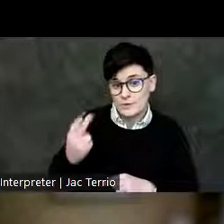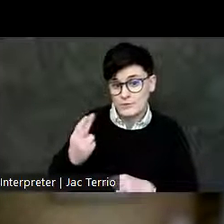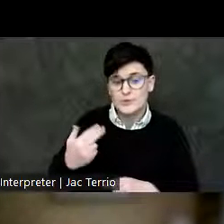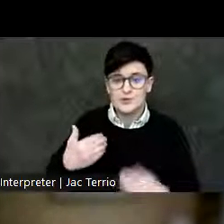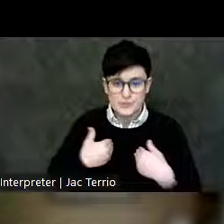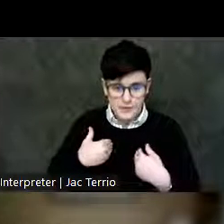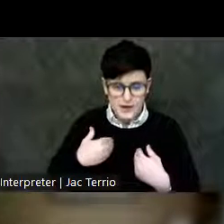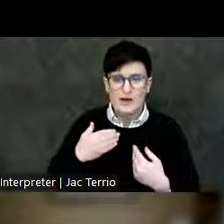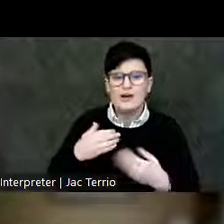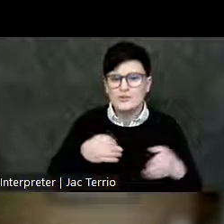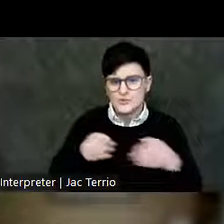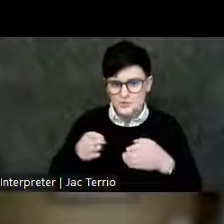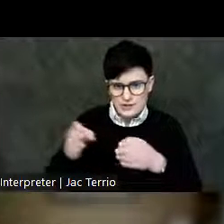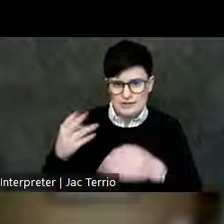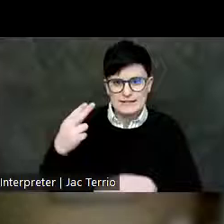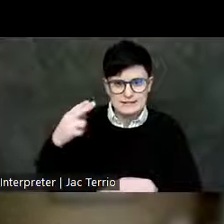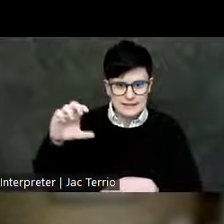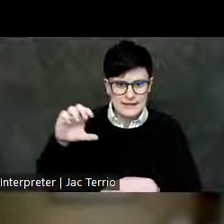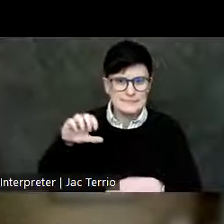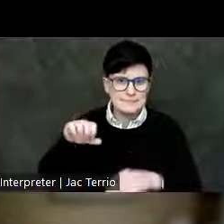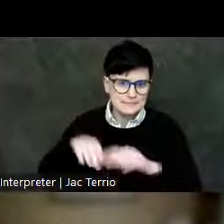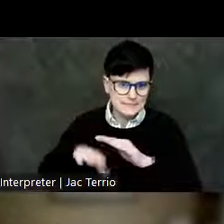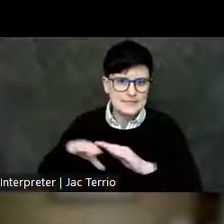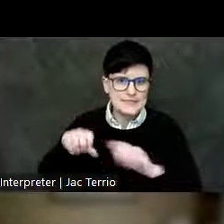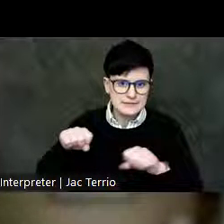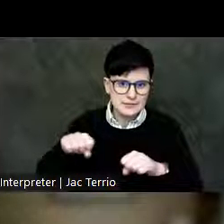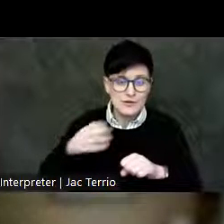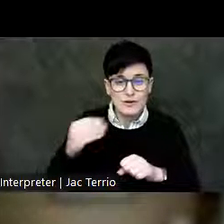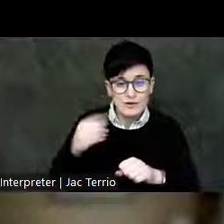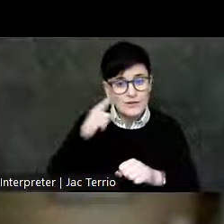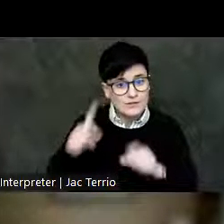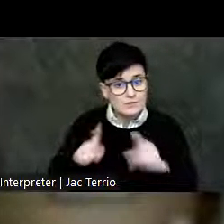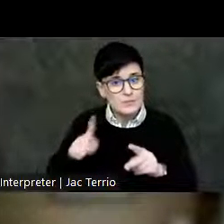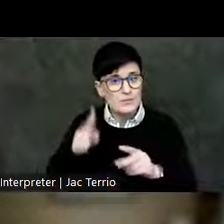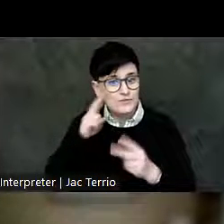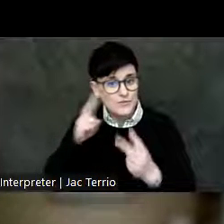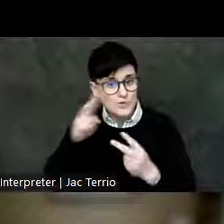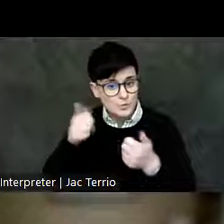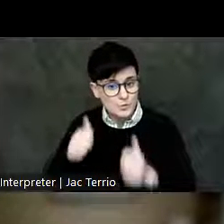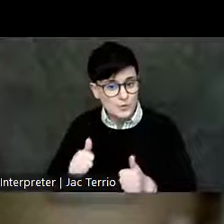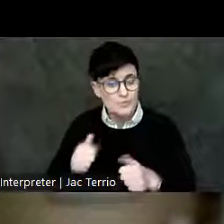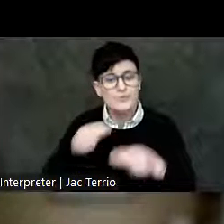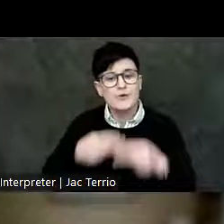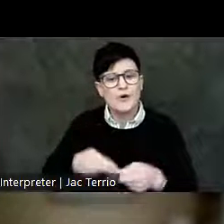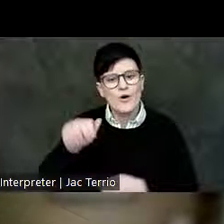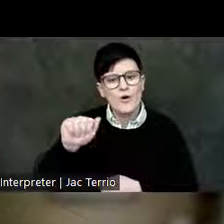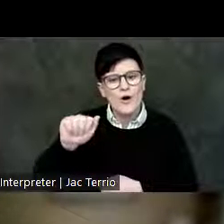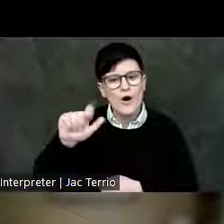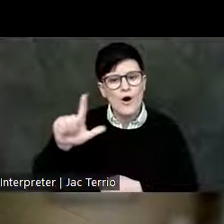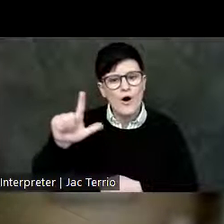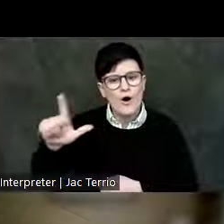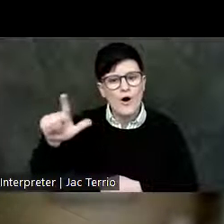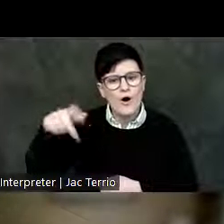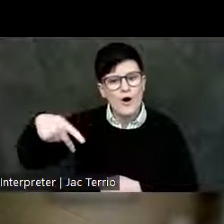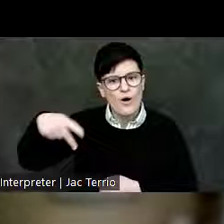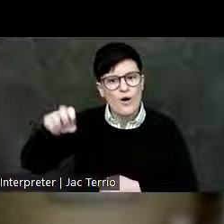is handicap accessible, and also for people with visual impairments. It's called the All Persons Trail. It's in